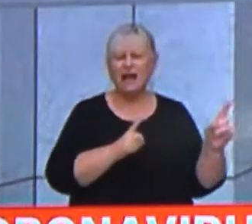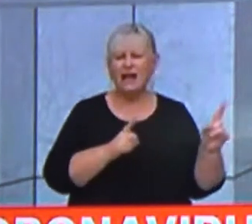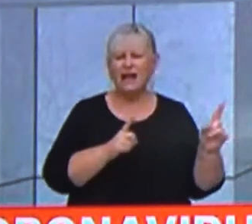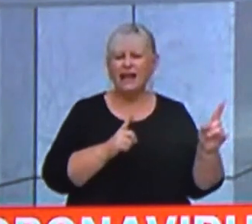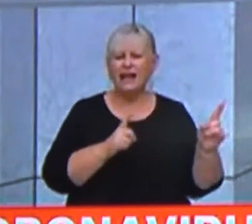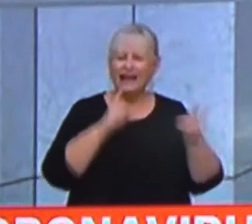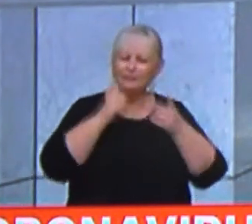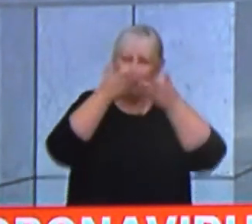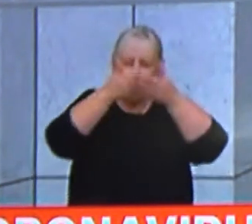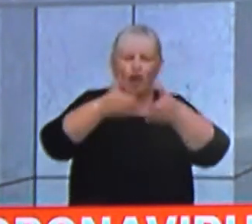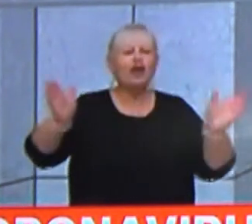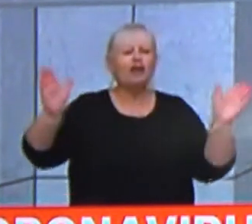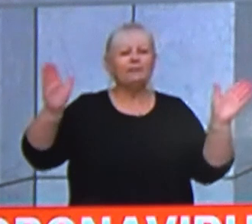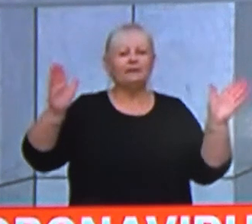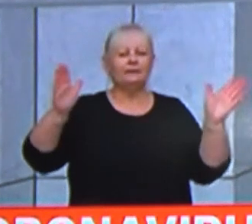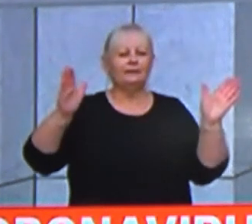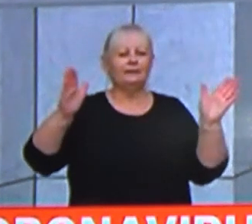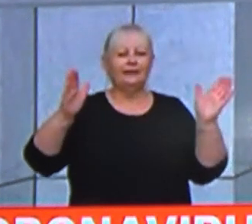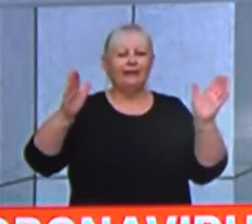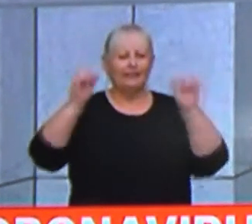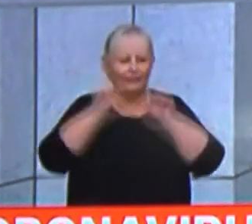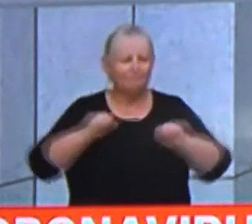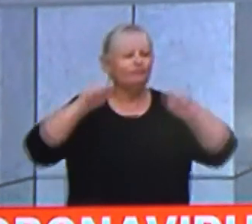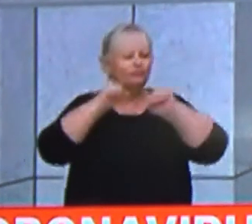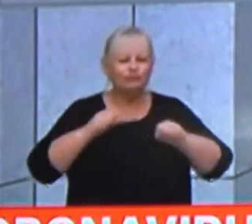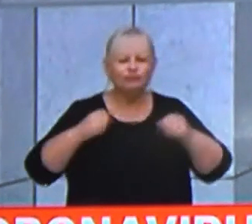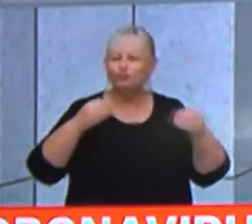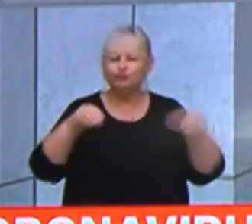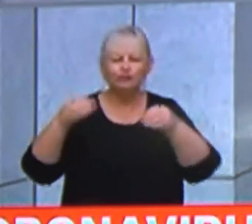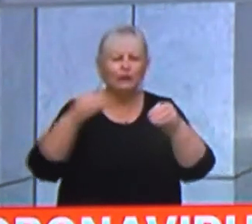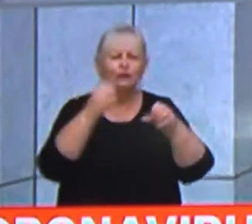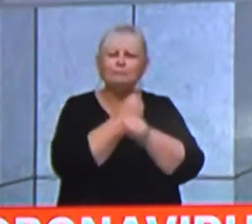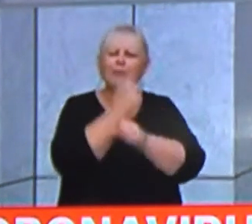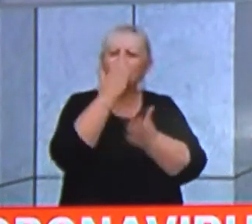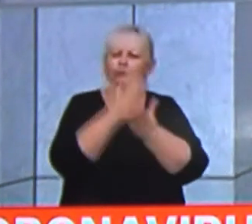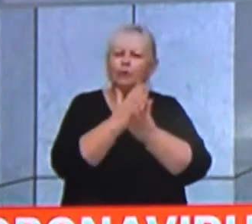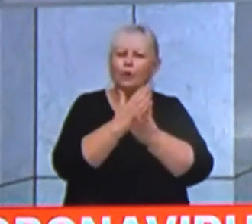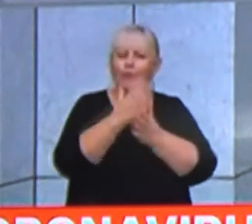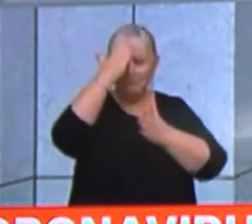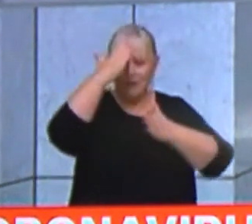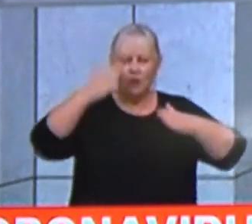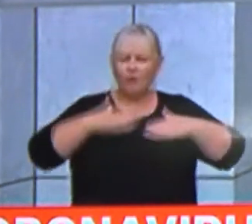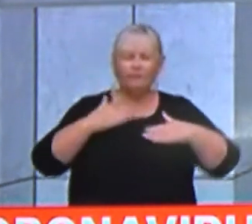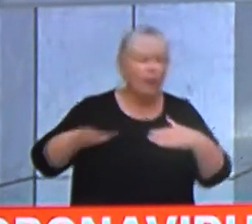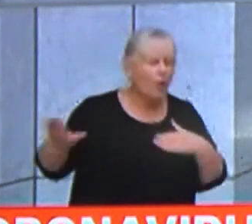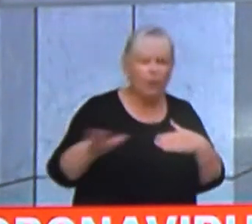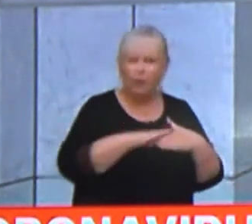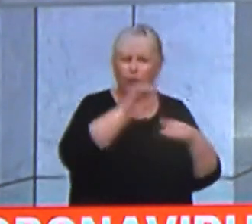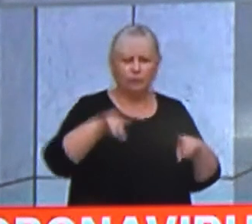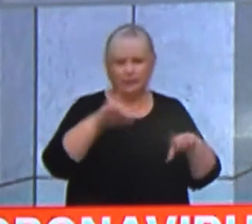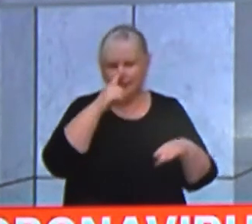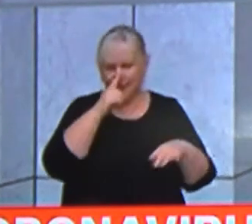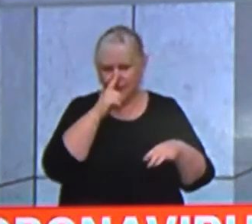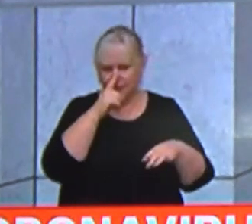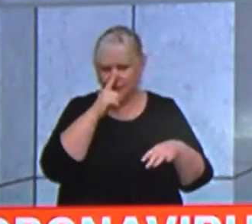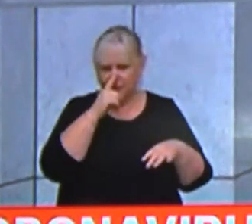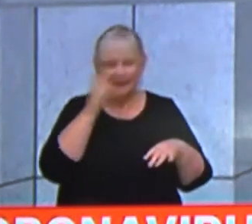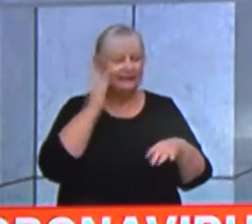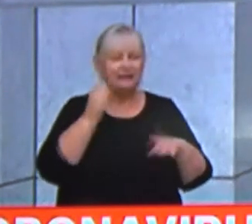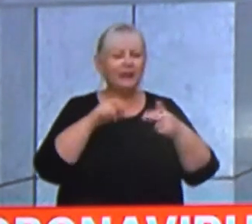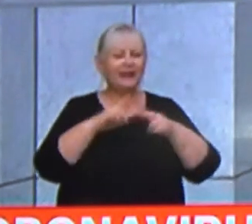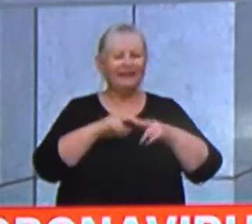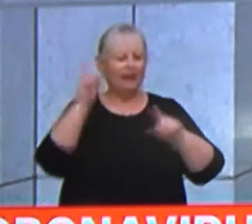Headspace, and then an additional $28 million to support, to provide psychosocial support